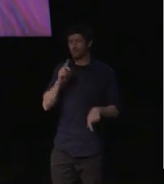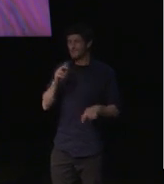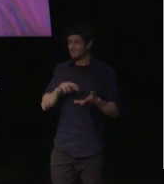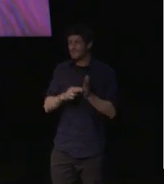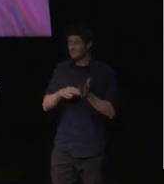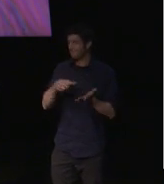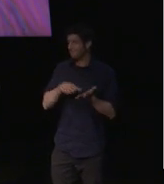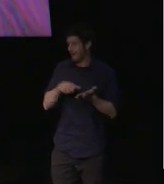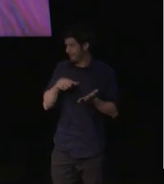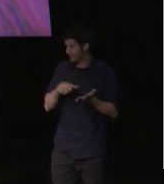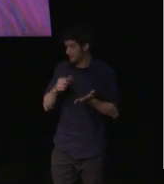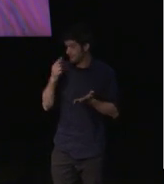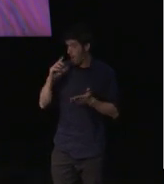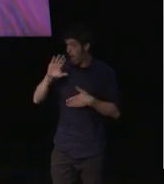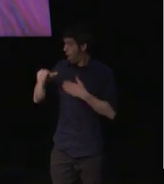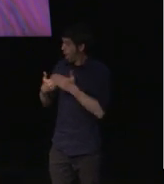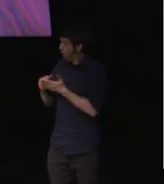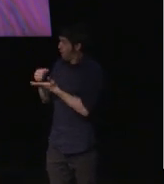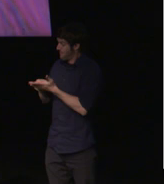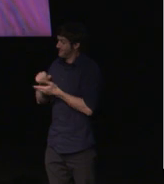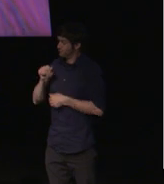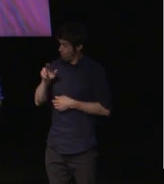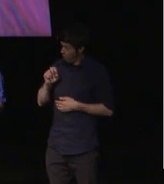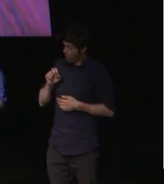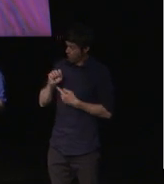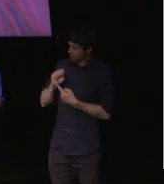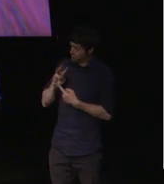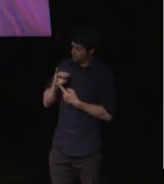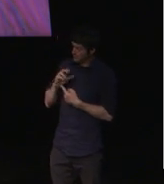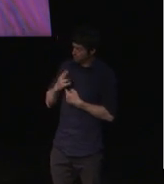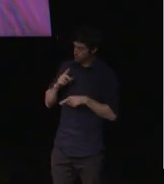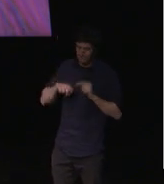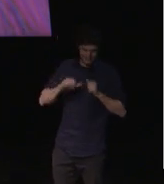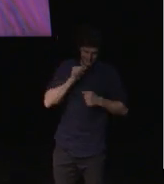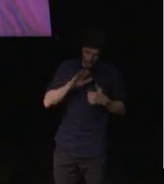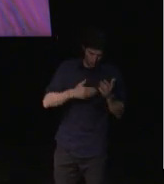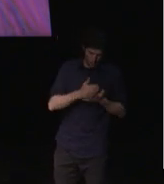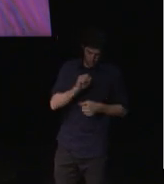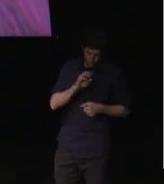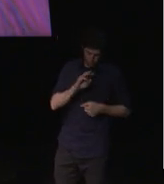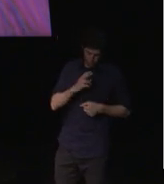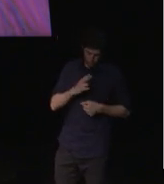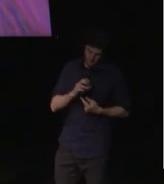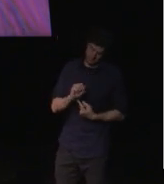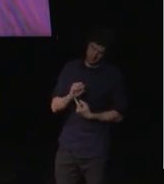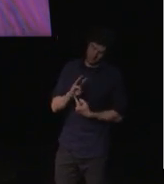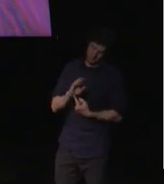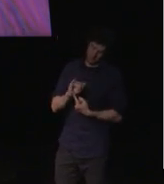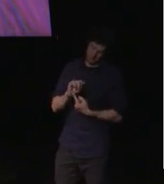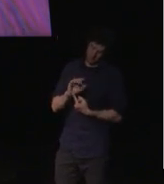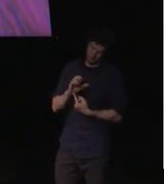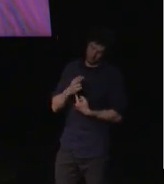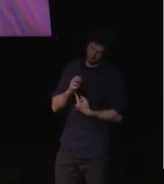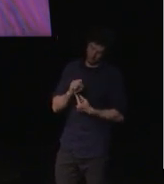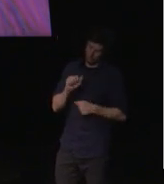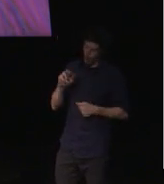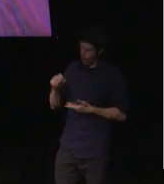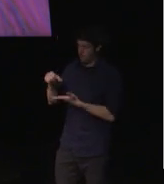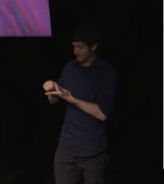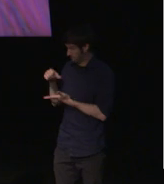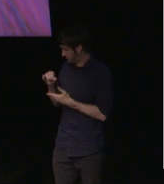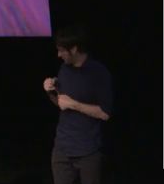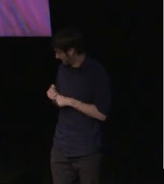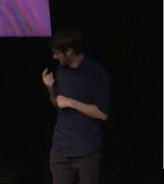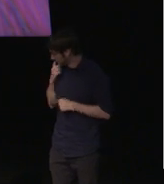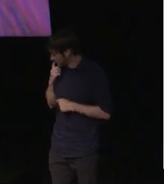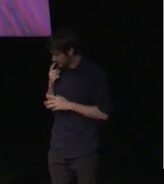are switches, but not all switches are buttons, if that makes sense. You know. So there are two USB ports on the side, one for each